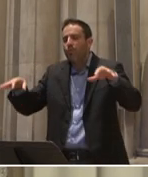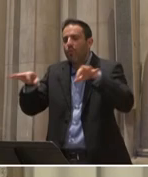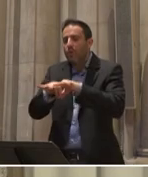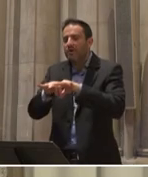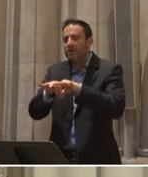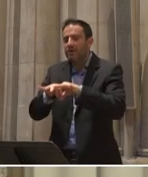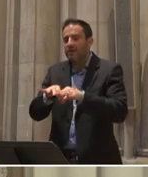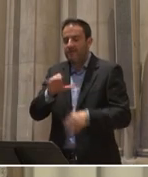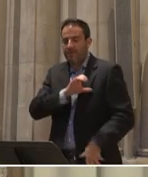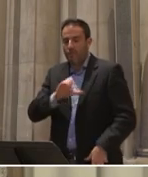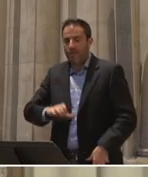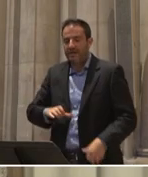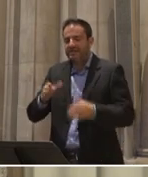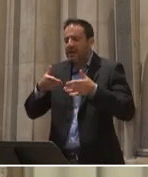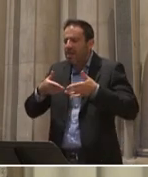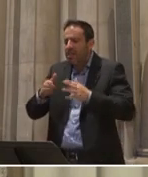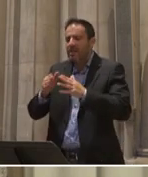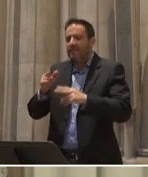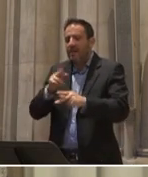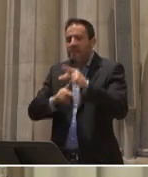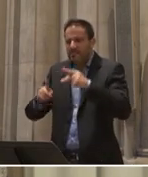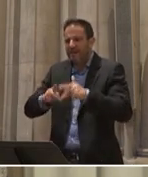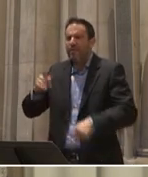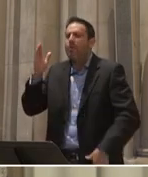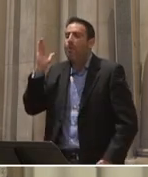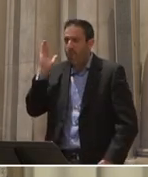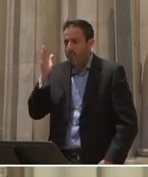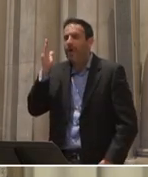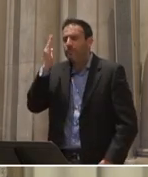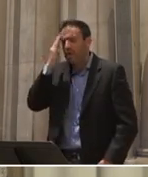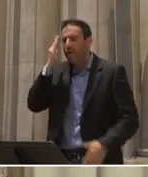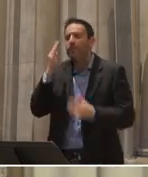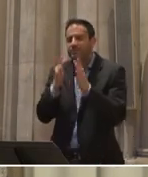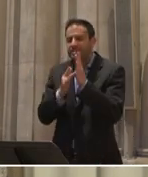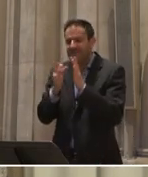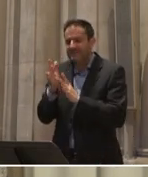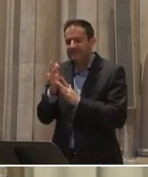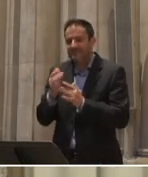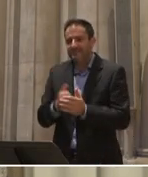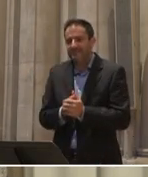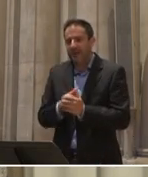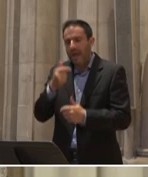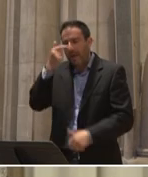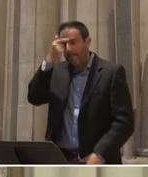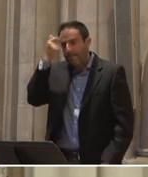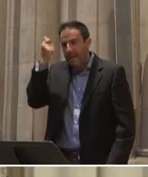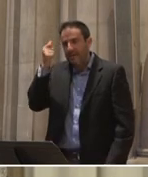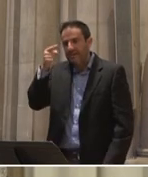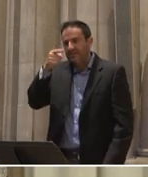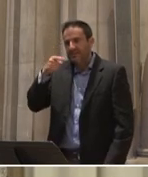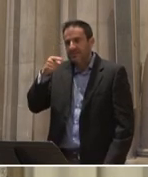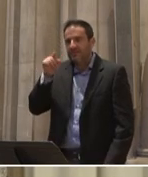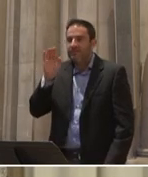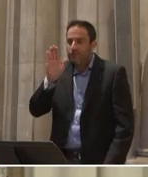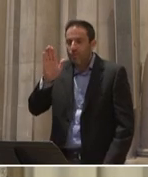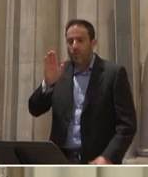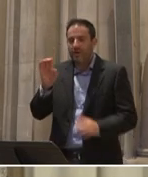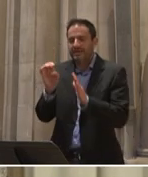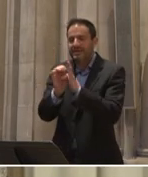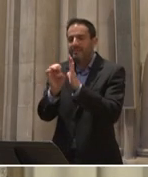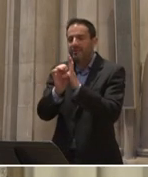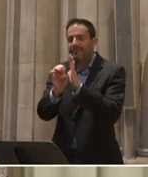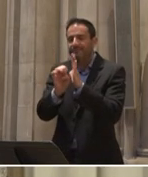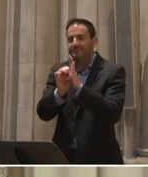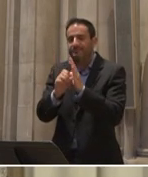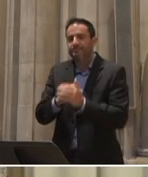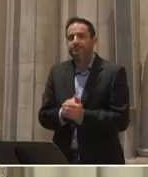words, in such a way that people will know who Jesus is because of your example.